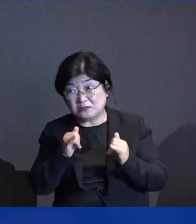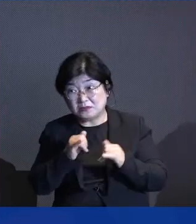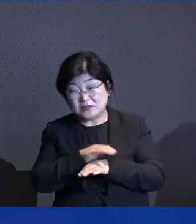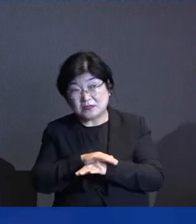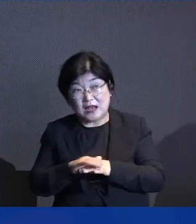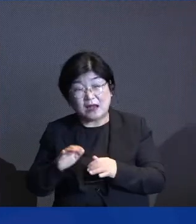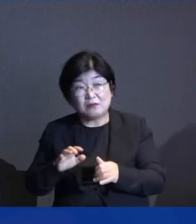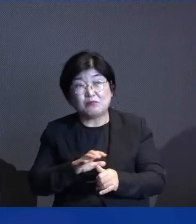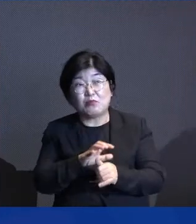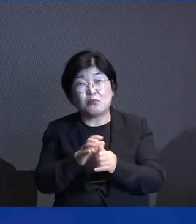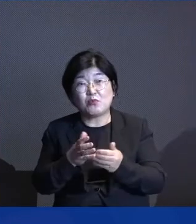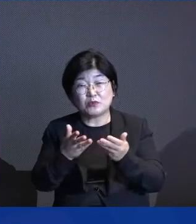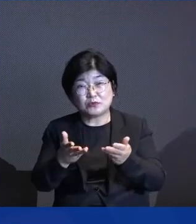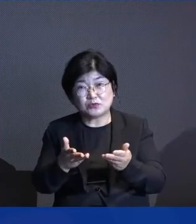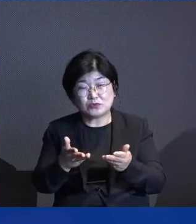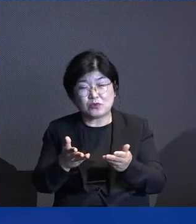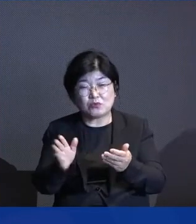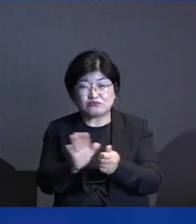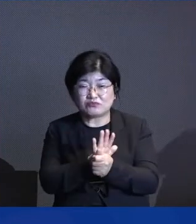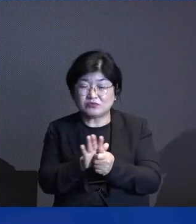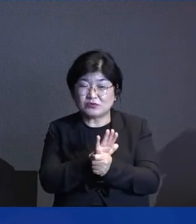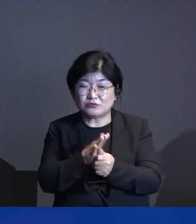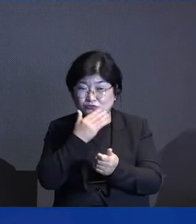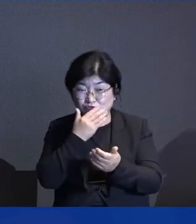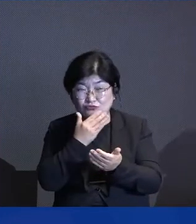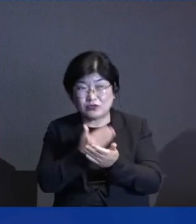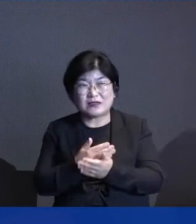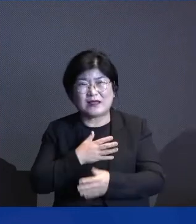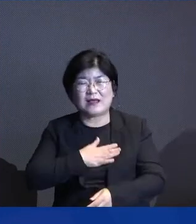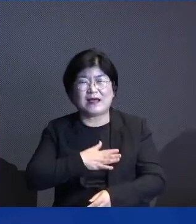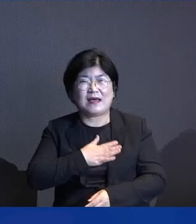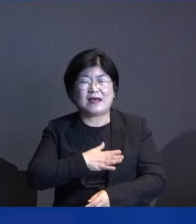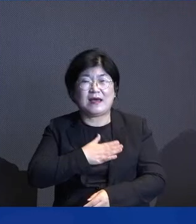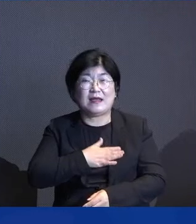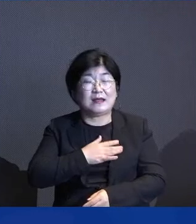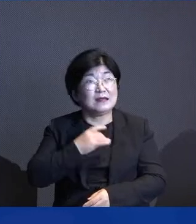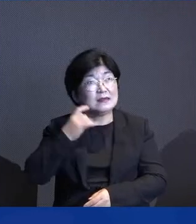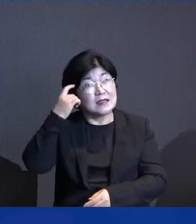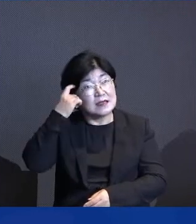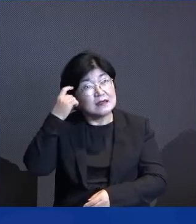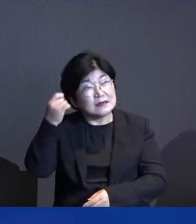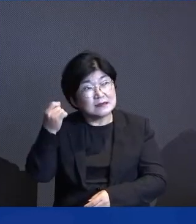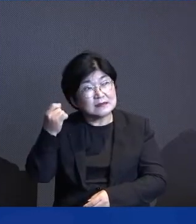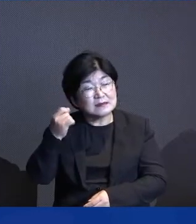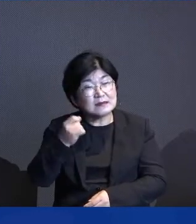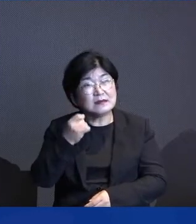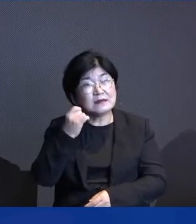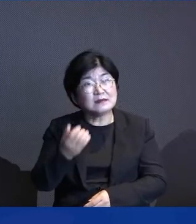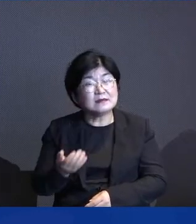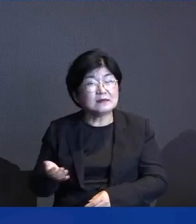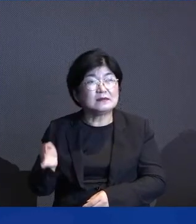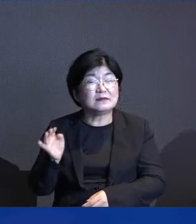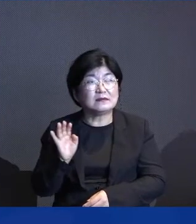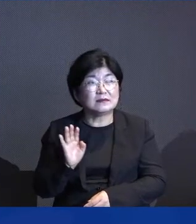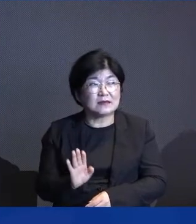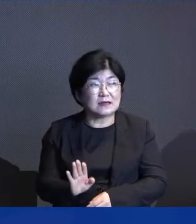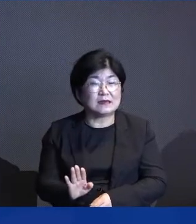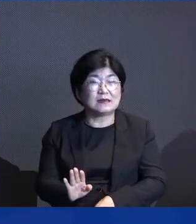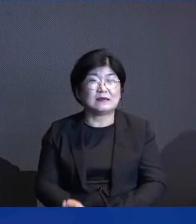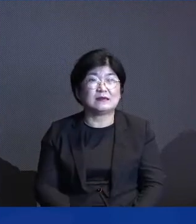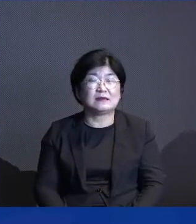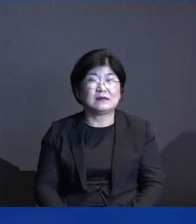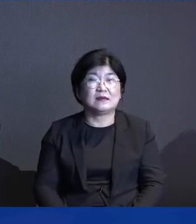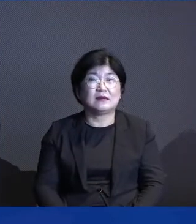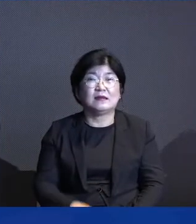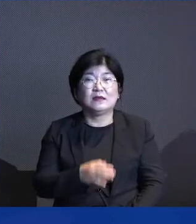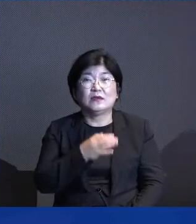their voices in policy measures and think about how to give autonomy to them, as